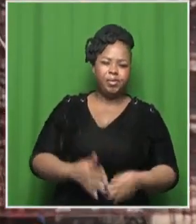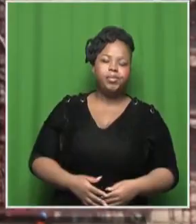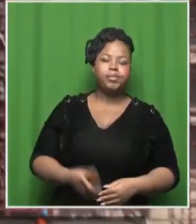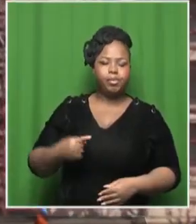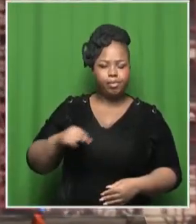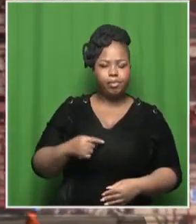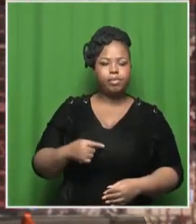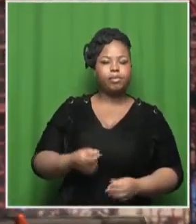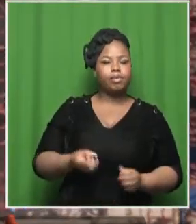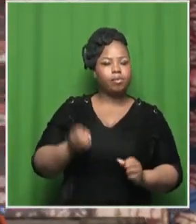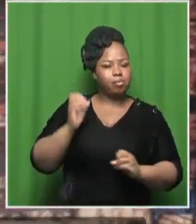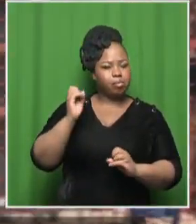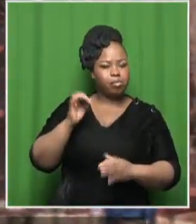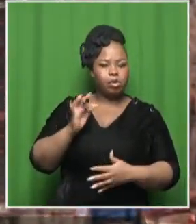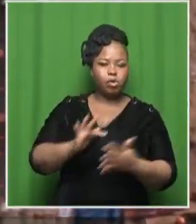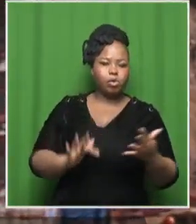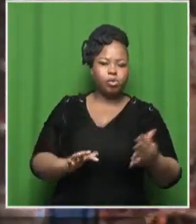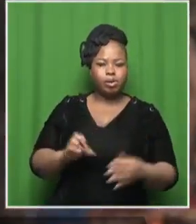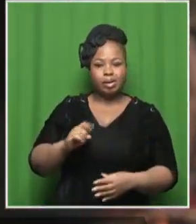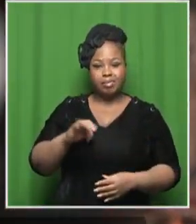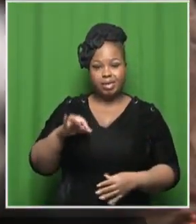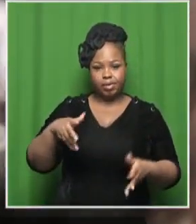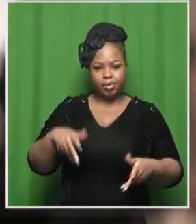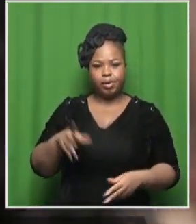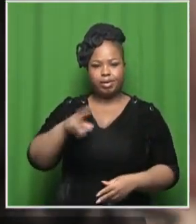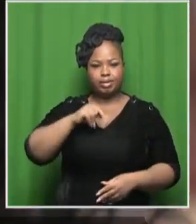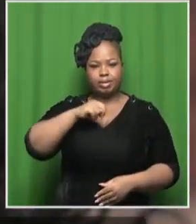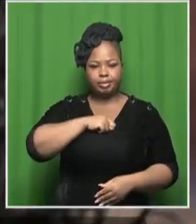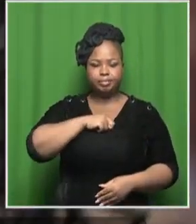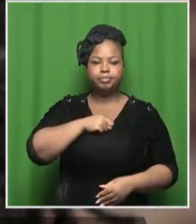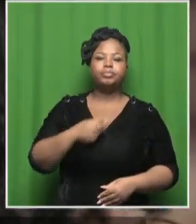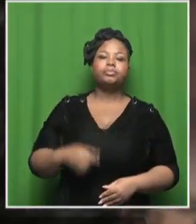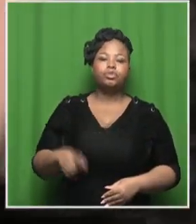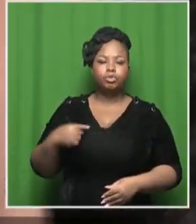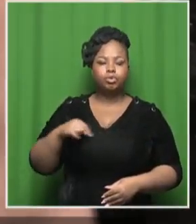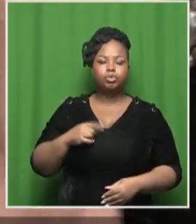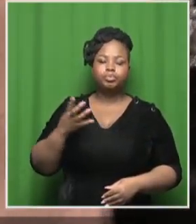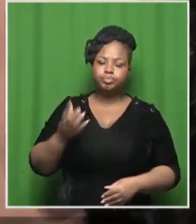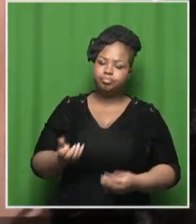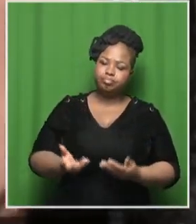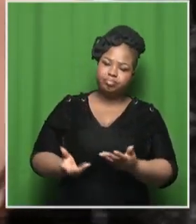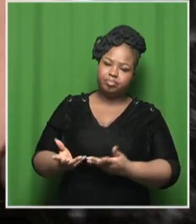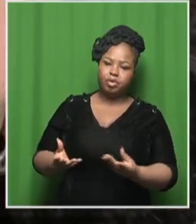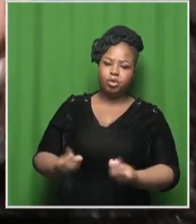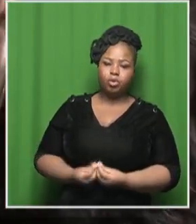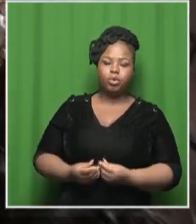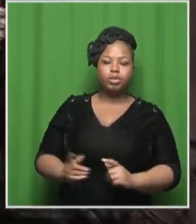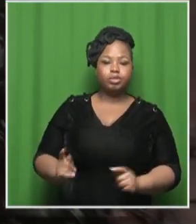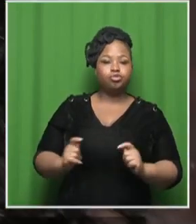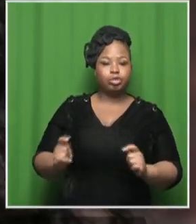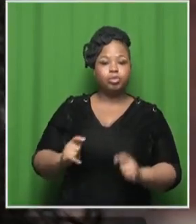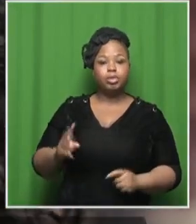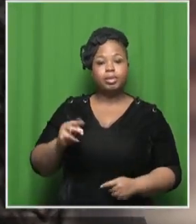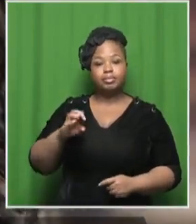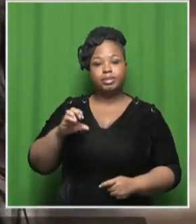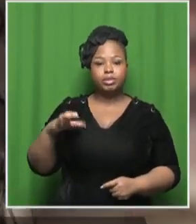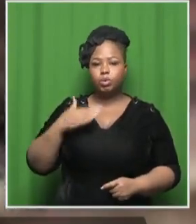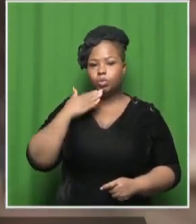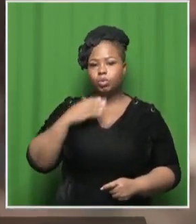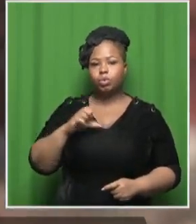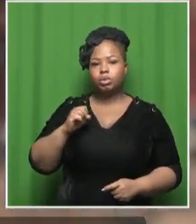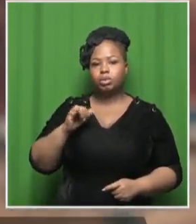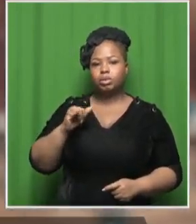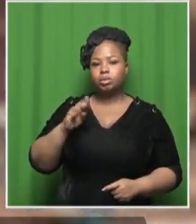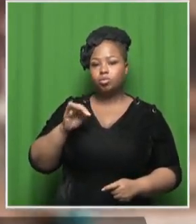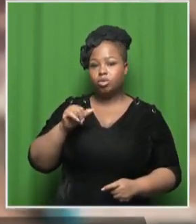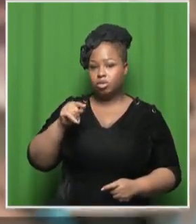covering that story blow by blow as the SABC here in KZN. We have spoken to the Transport MEC, Siboniso Duma,